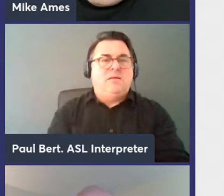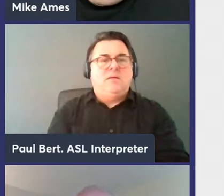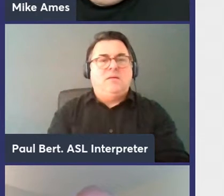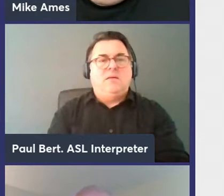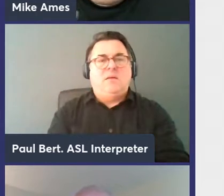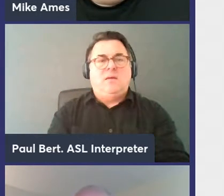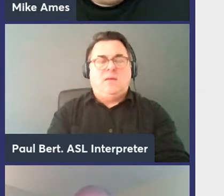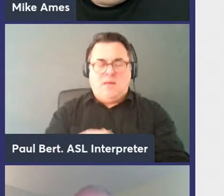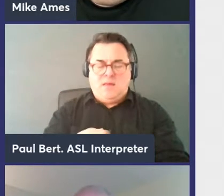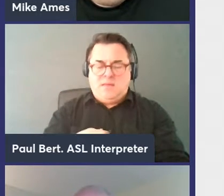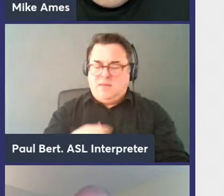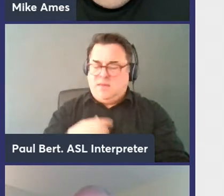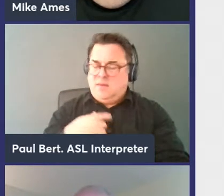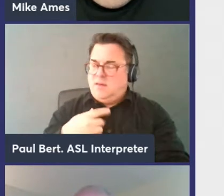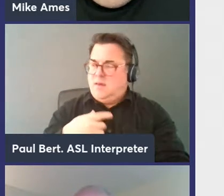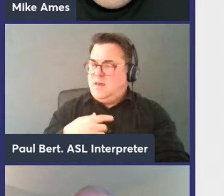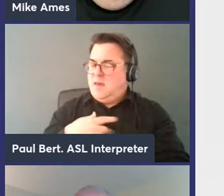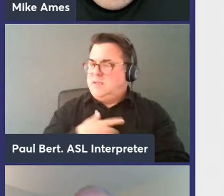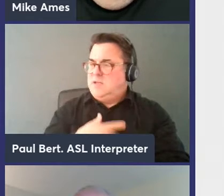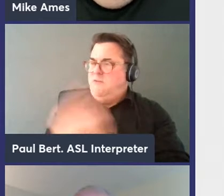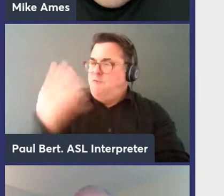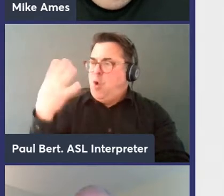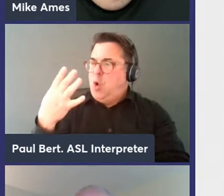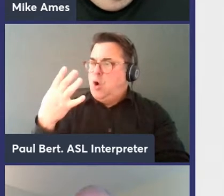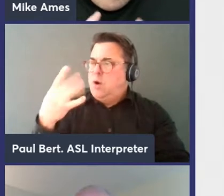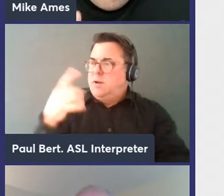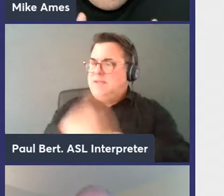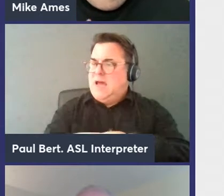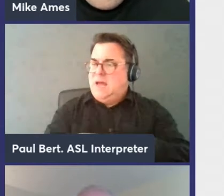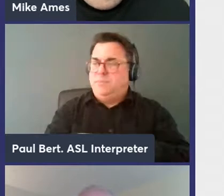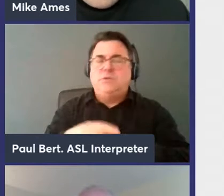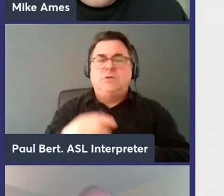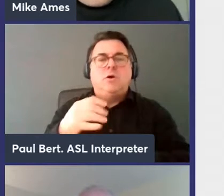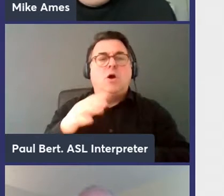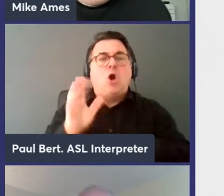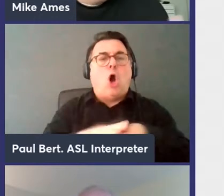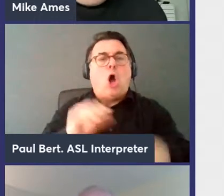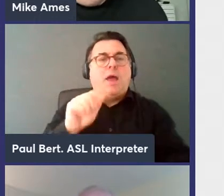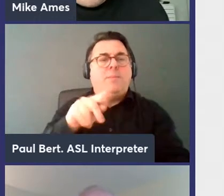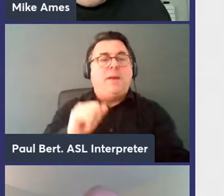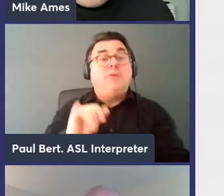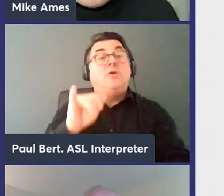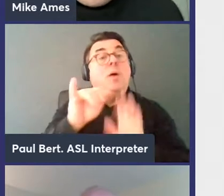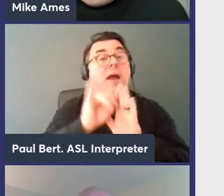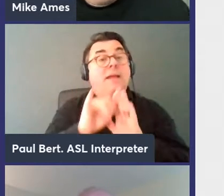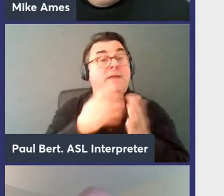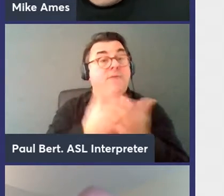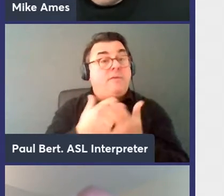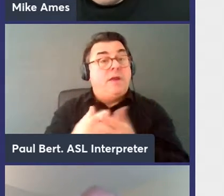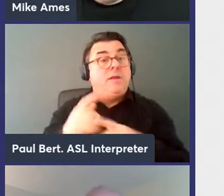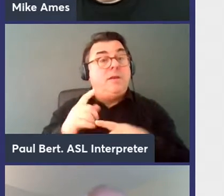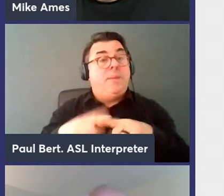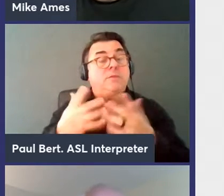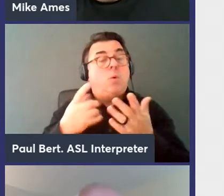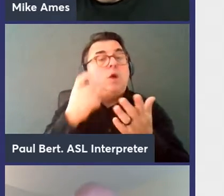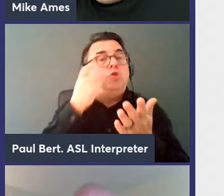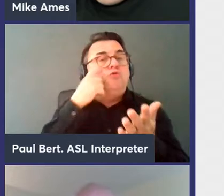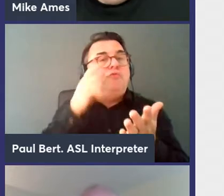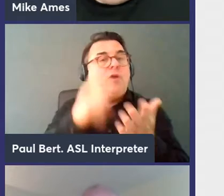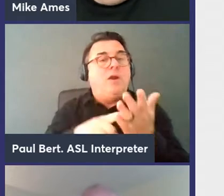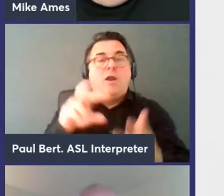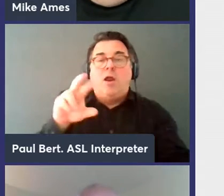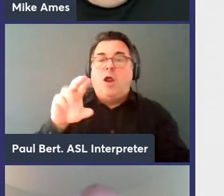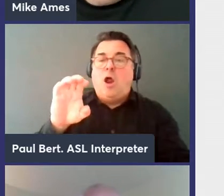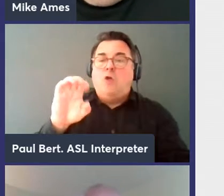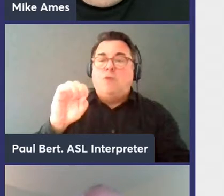4 API calls, if that. Wow. And so with identity verification, it's all sort of driven by Rekognition and